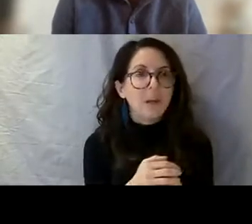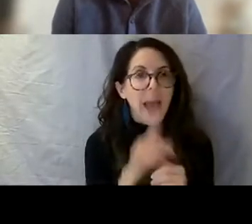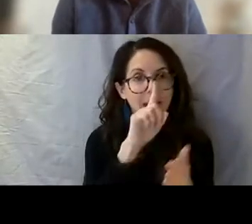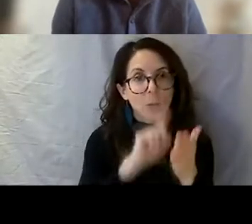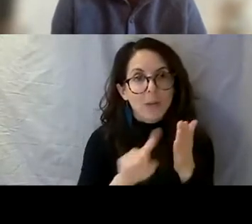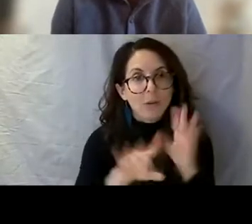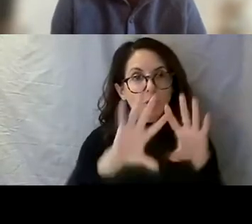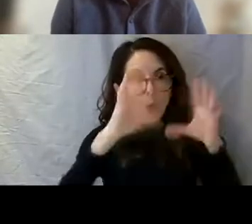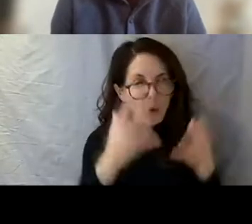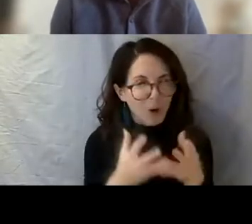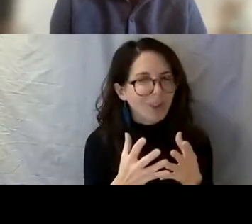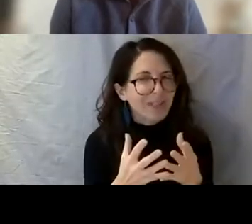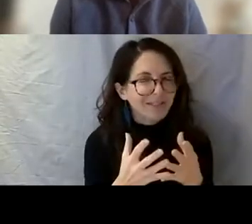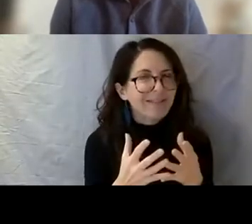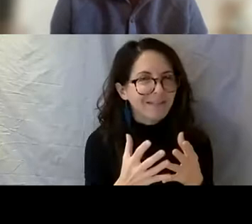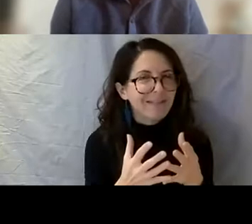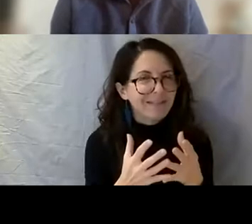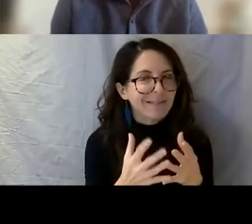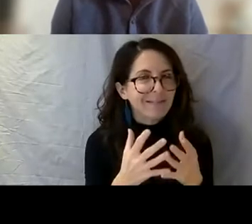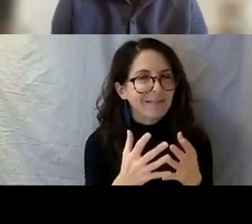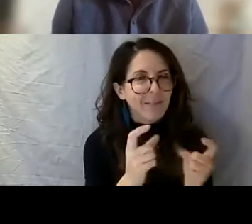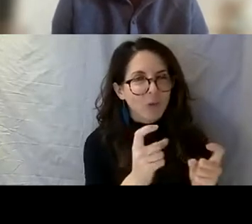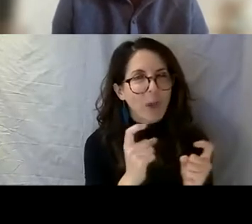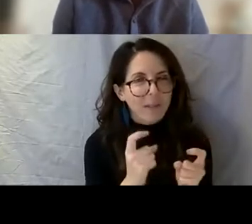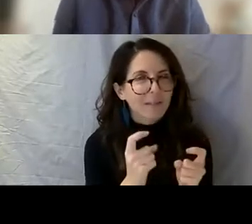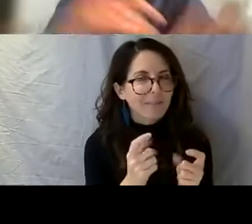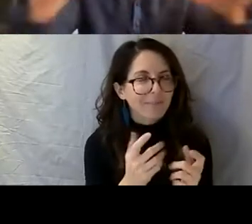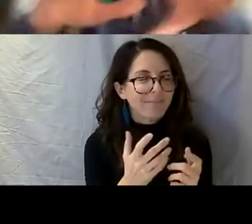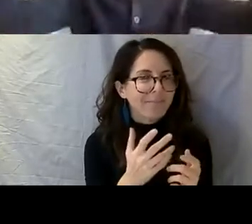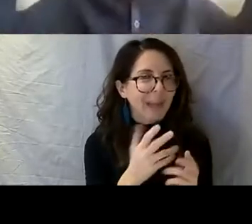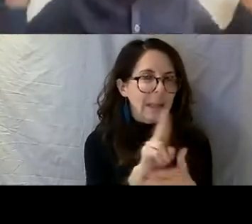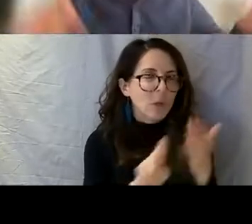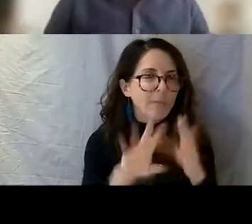world of universities. But, you know, I just feel like if we step